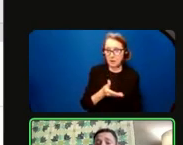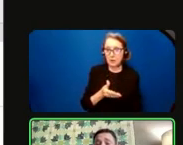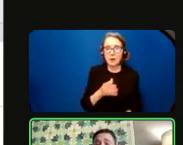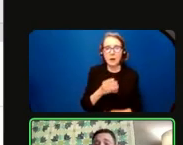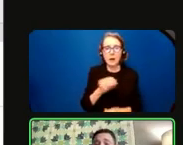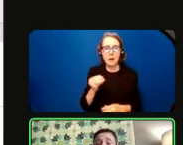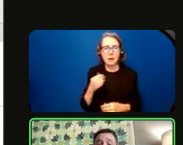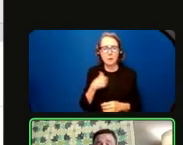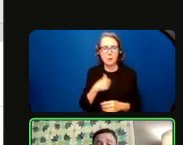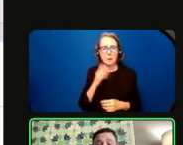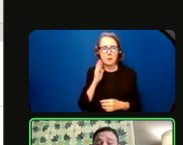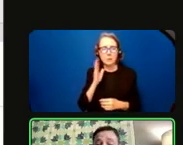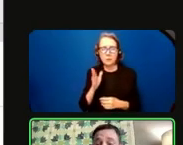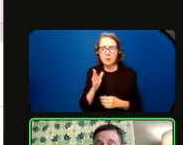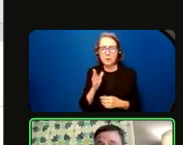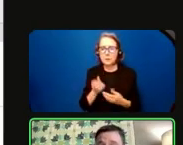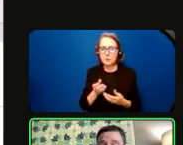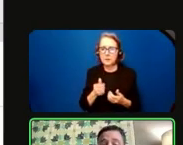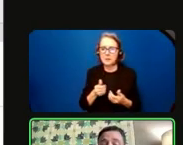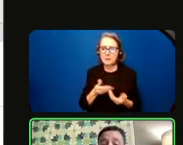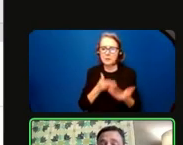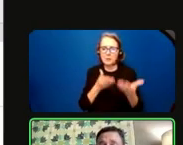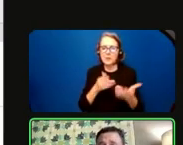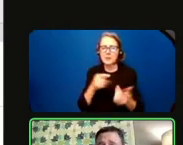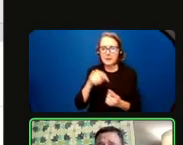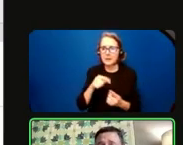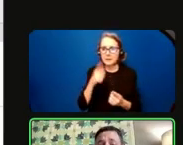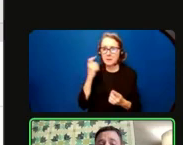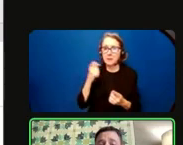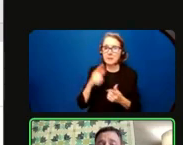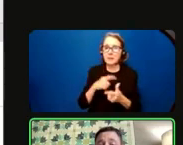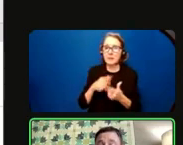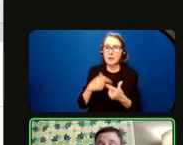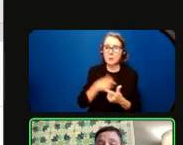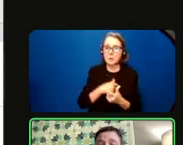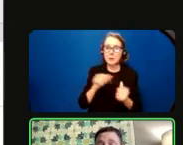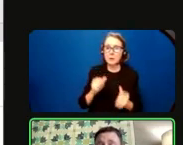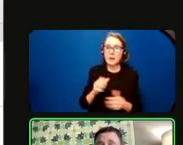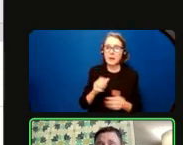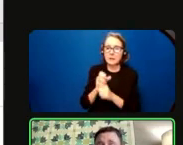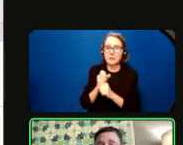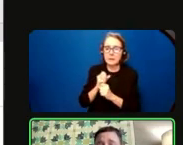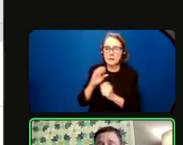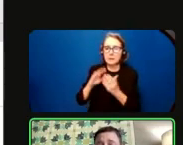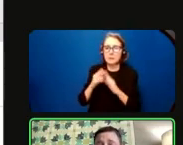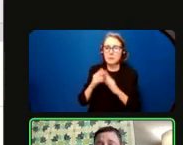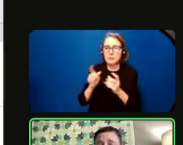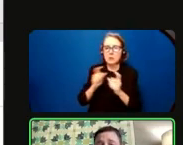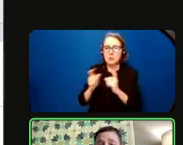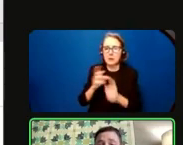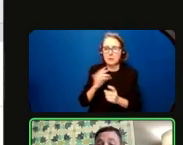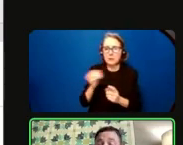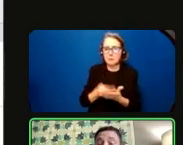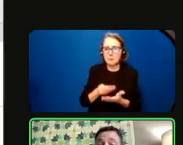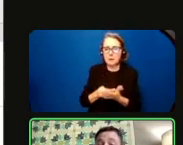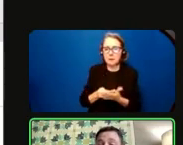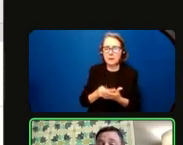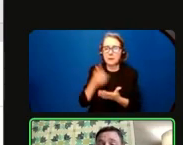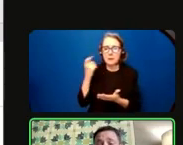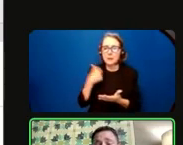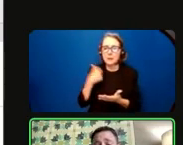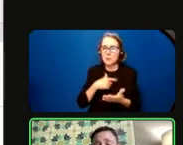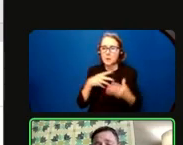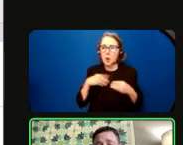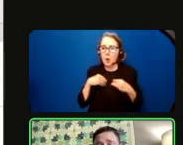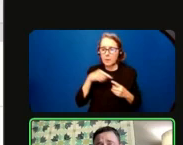will be suggesting this because then we can leverage community donations and dollars because we own